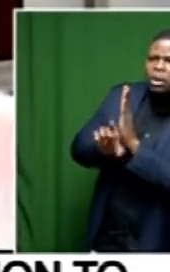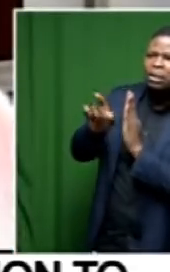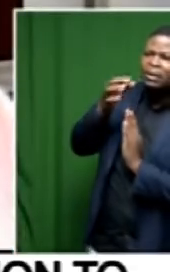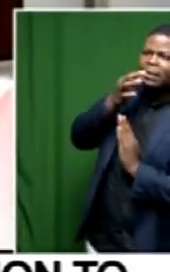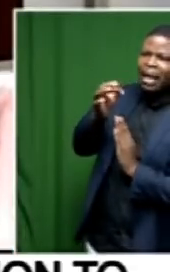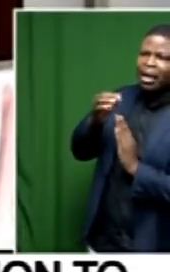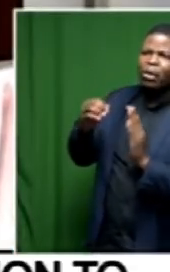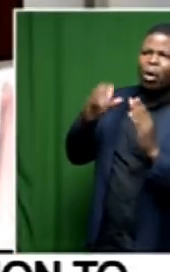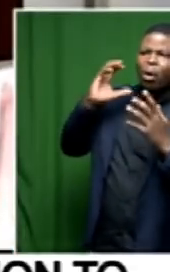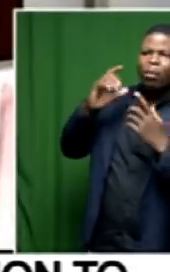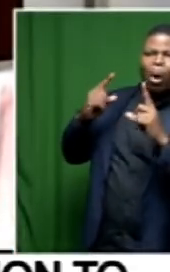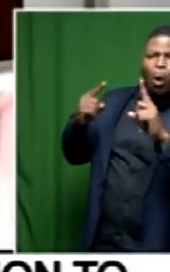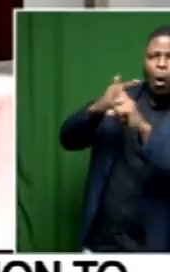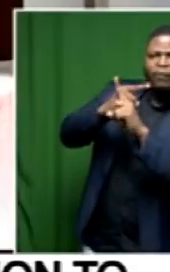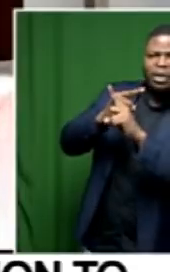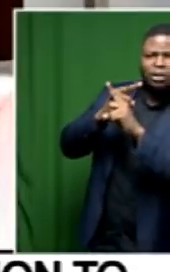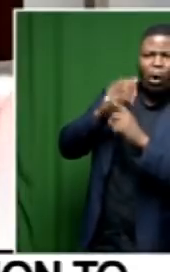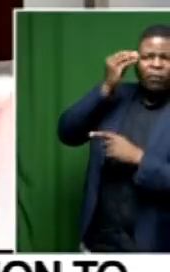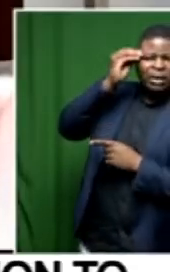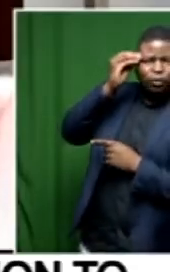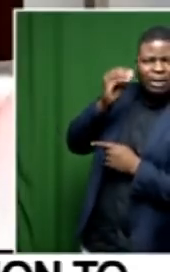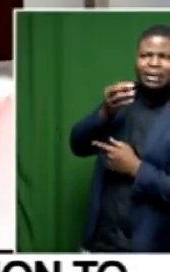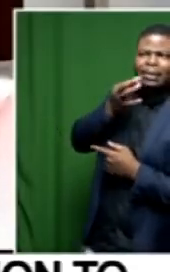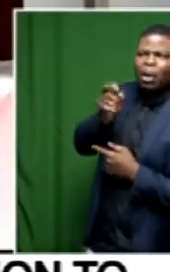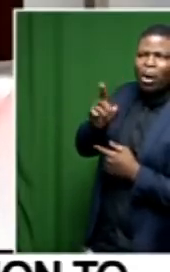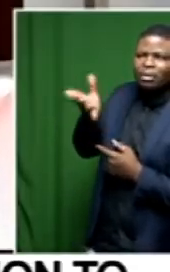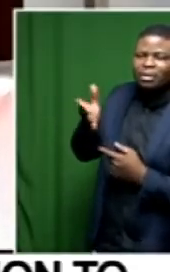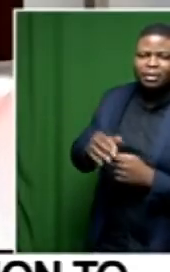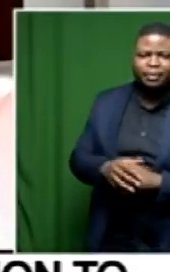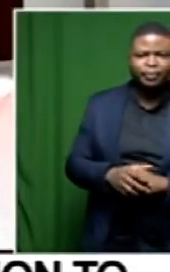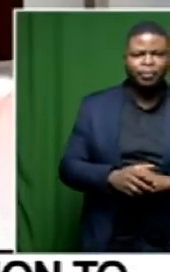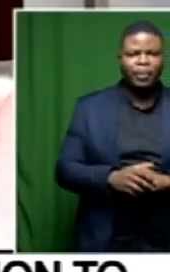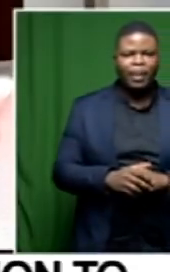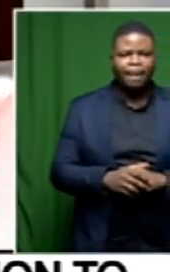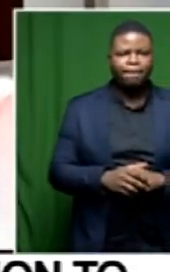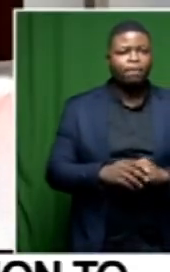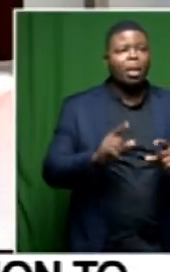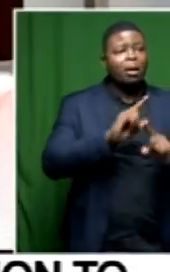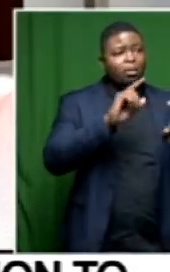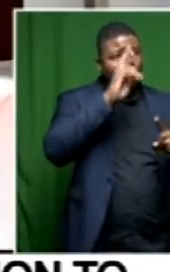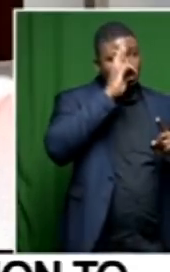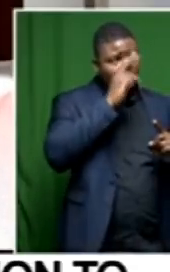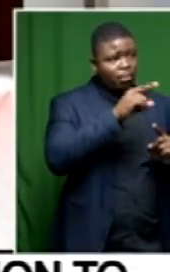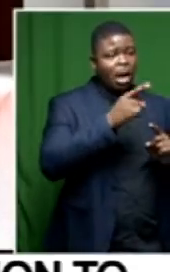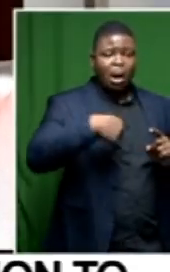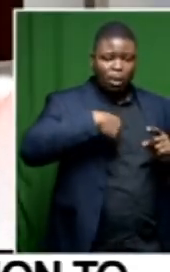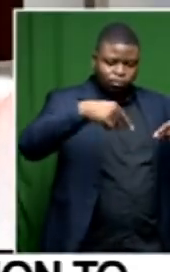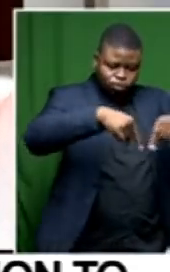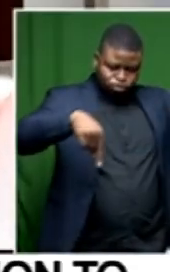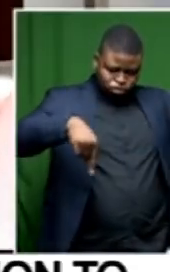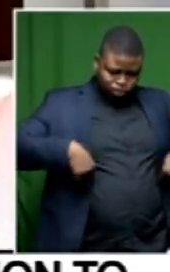of interest? Our scope, firstly, our jurisdiction is on our members. Our scope